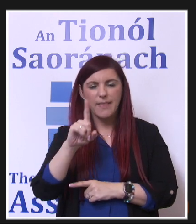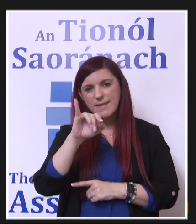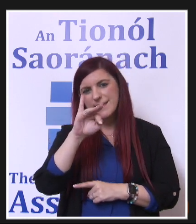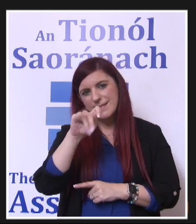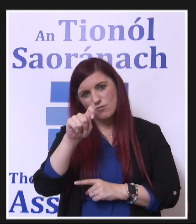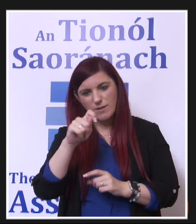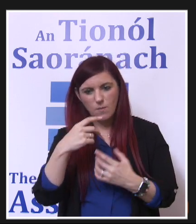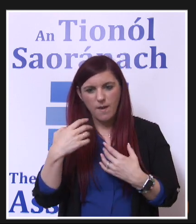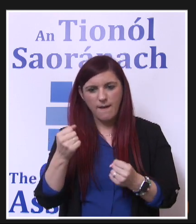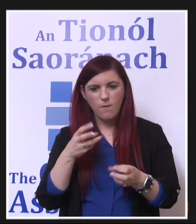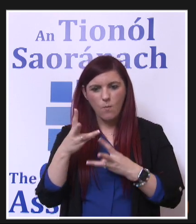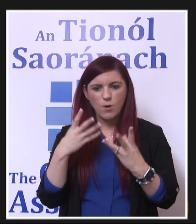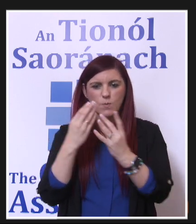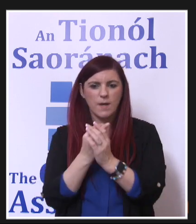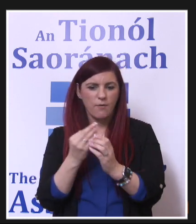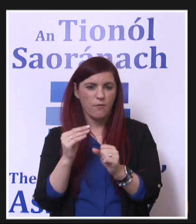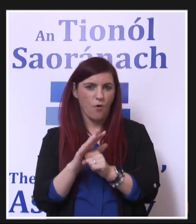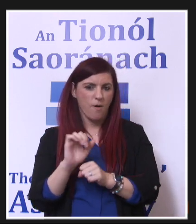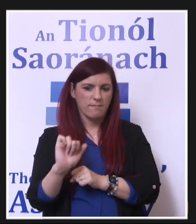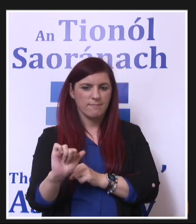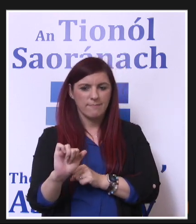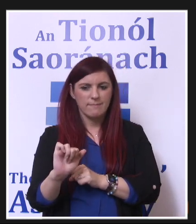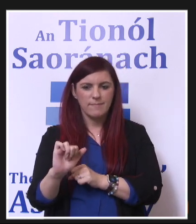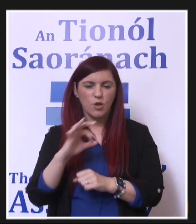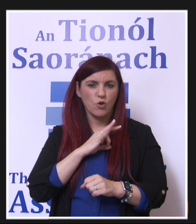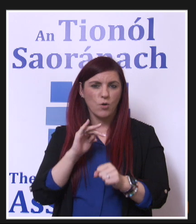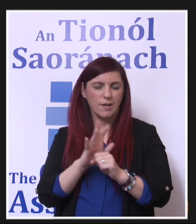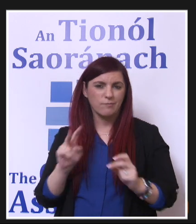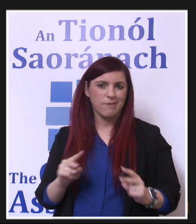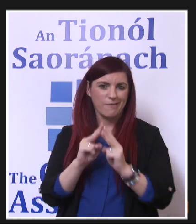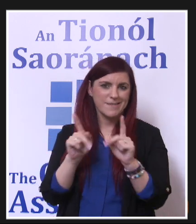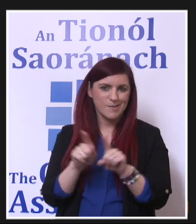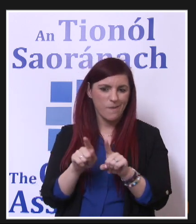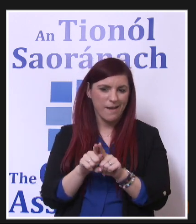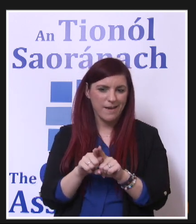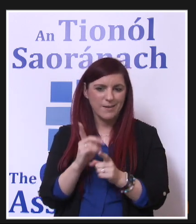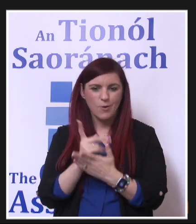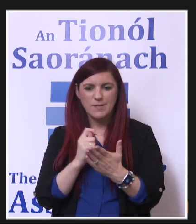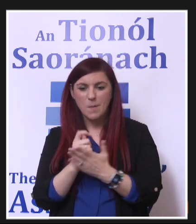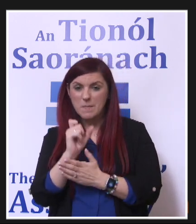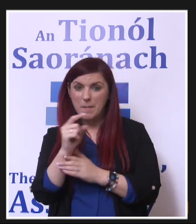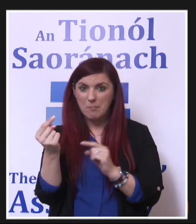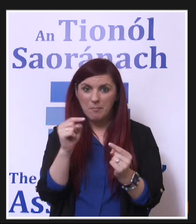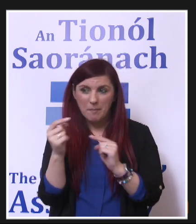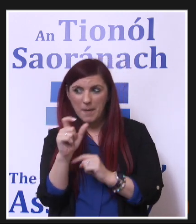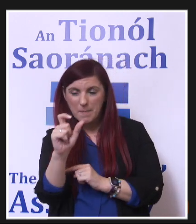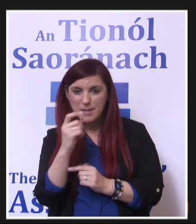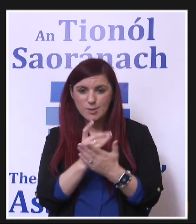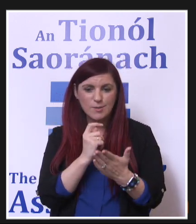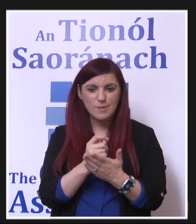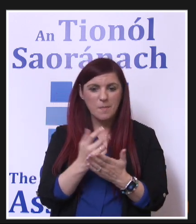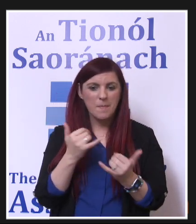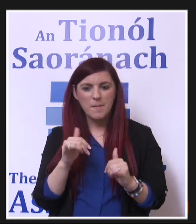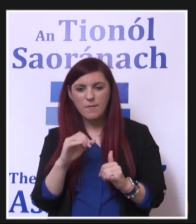of Paris are voted in this assembly. So sometimes, for example, a